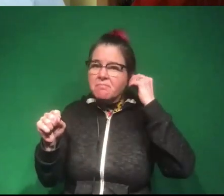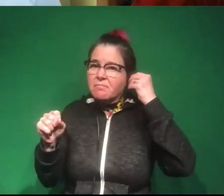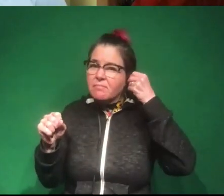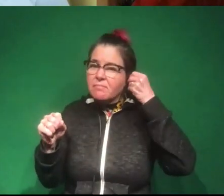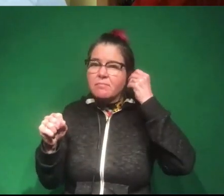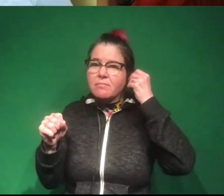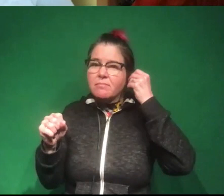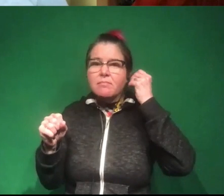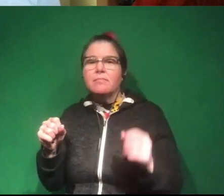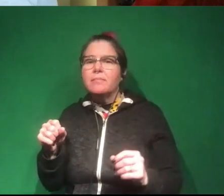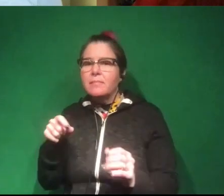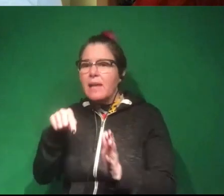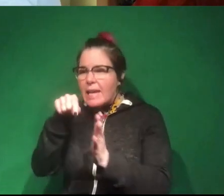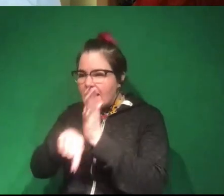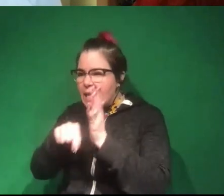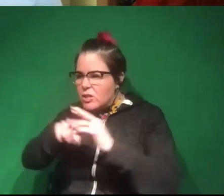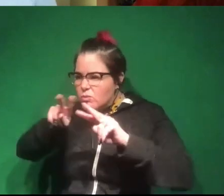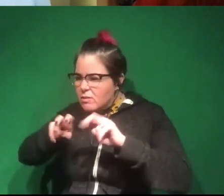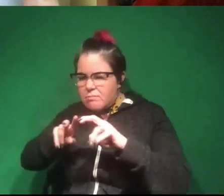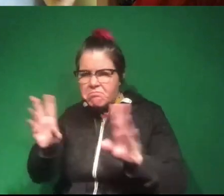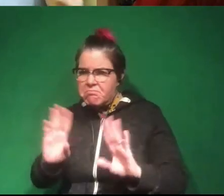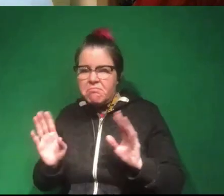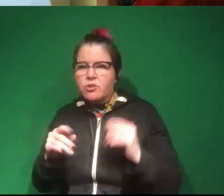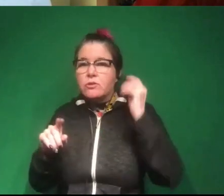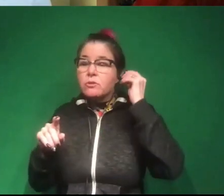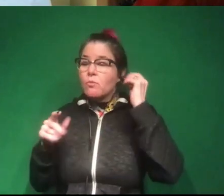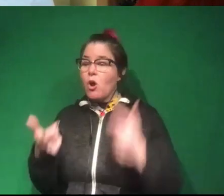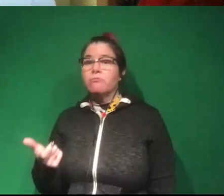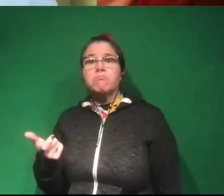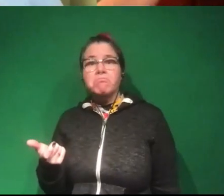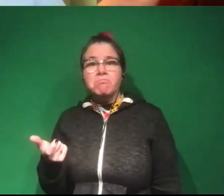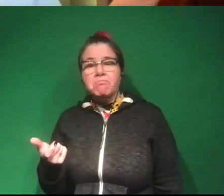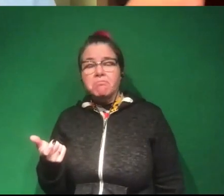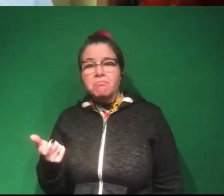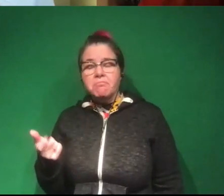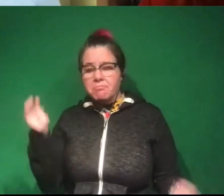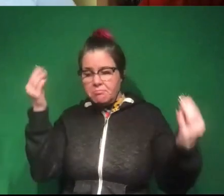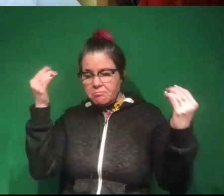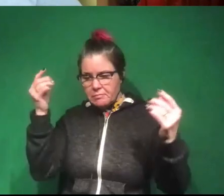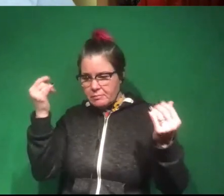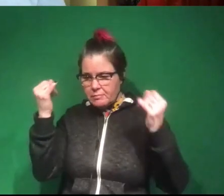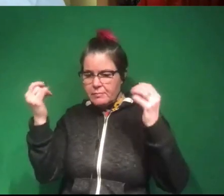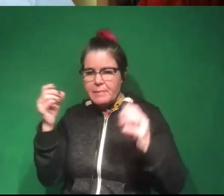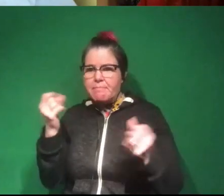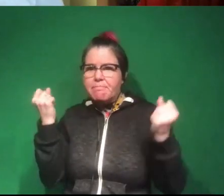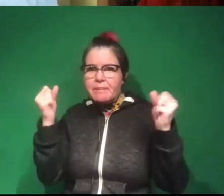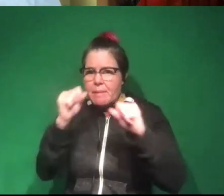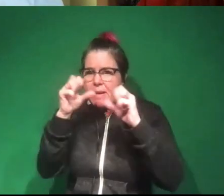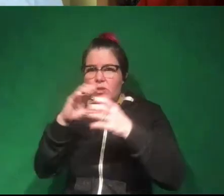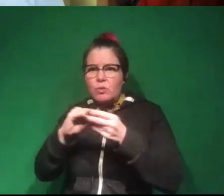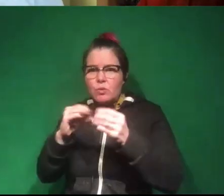things where they're killing insects to understand how they work. He just watched, and he just came up with amazing stories that you should all look